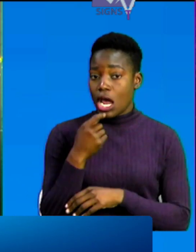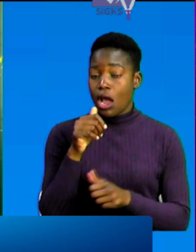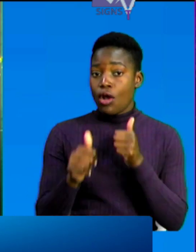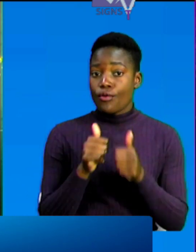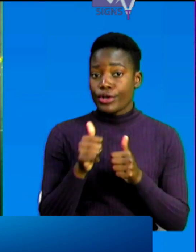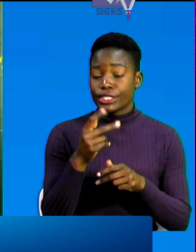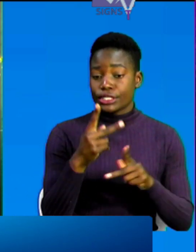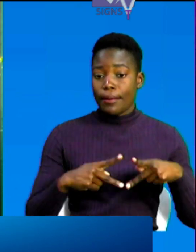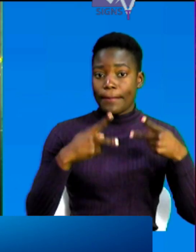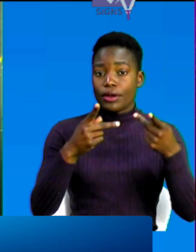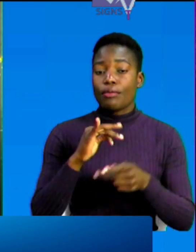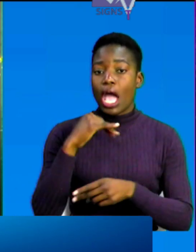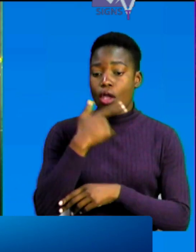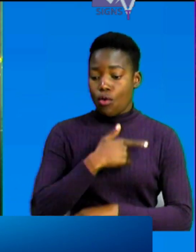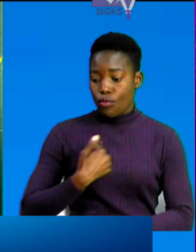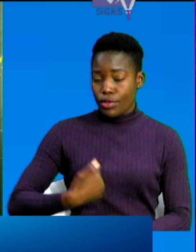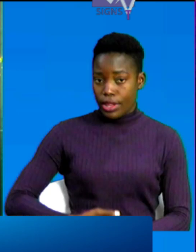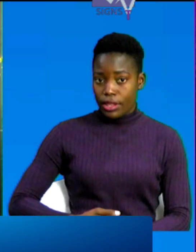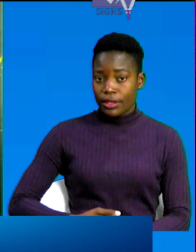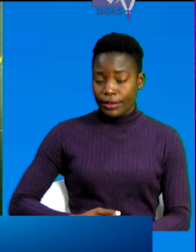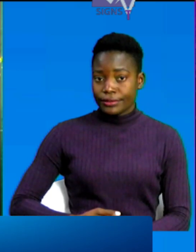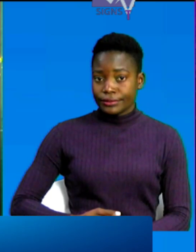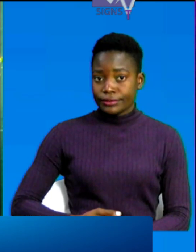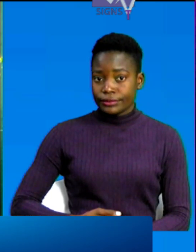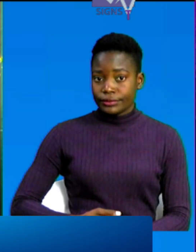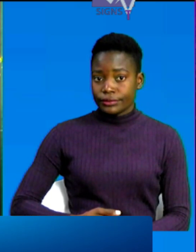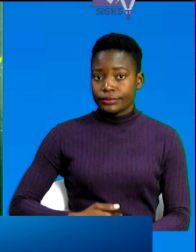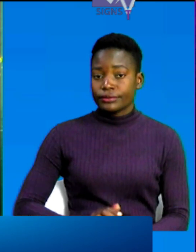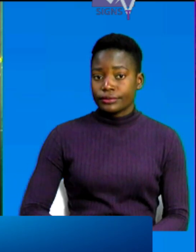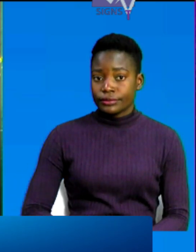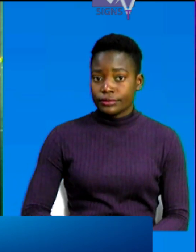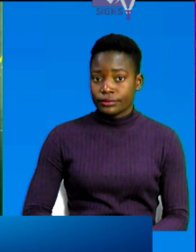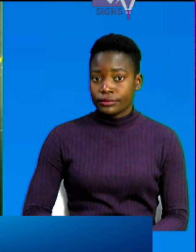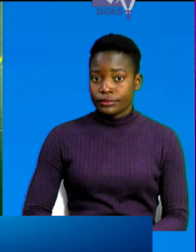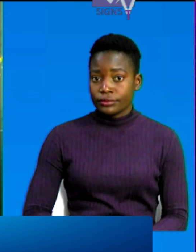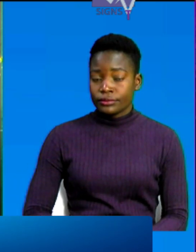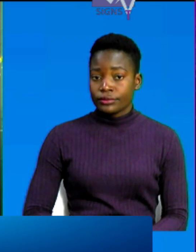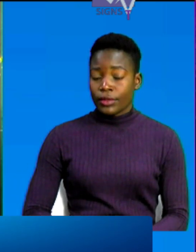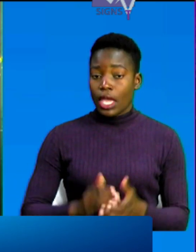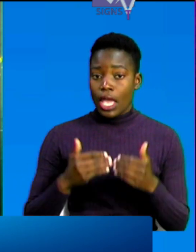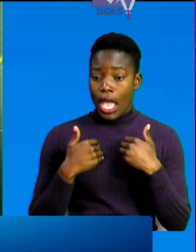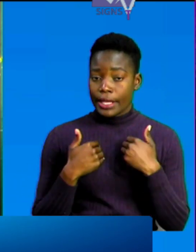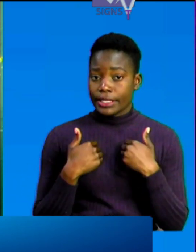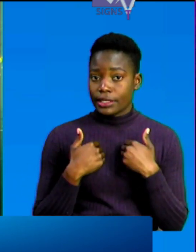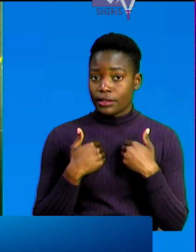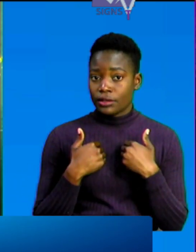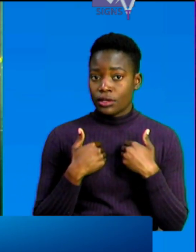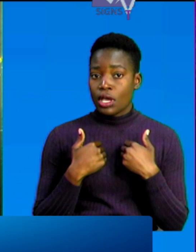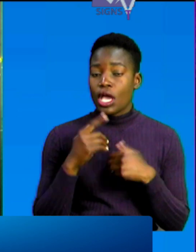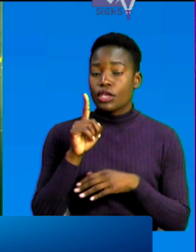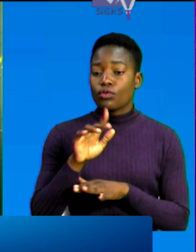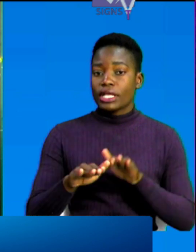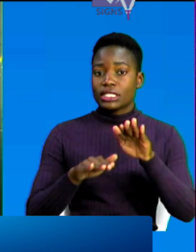is produced by Chinese pharmaceutical Fosun Pharma, is a